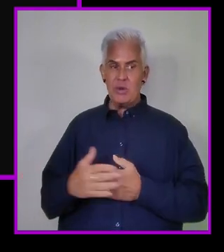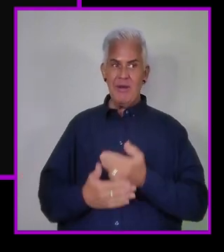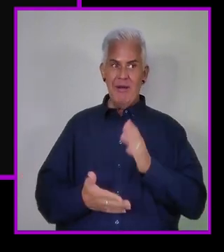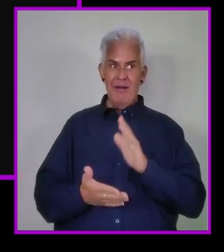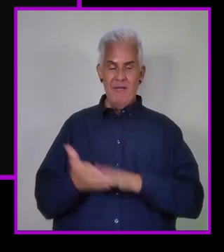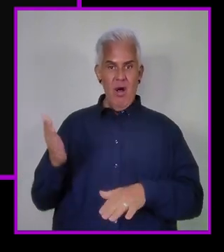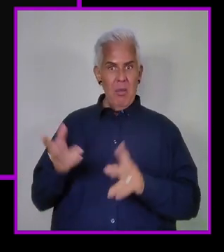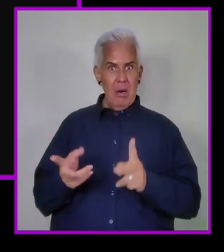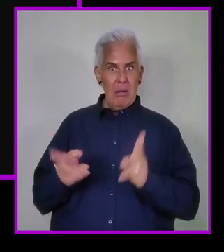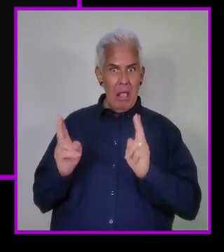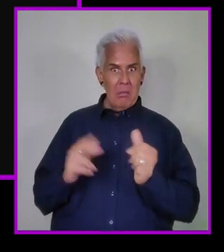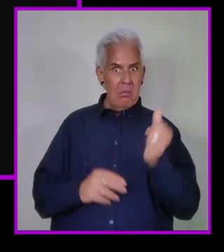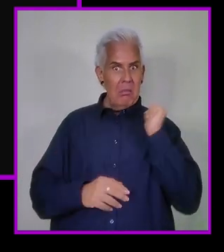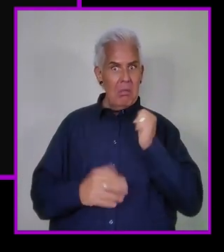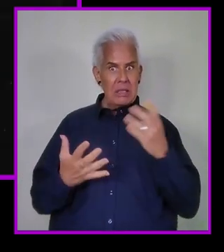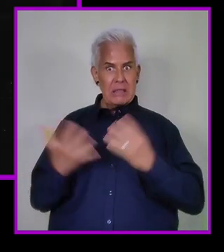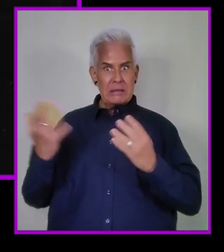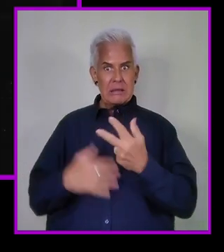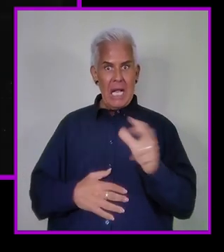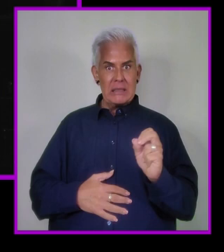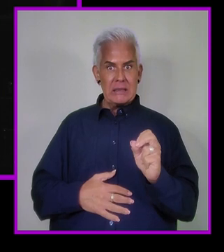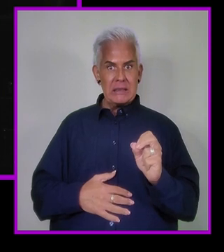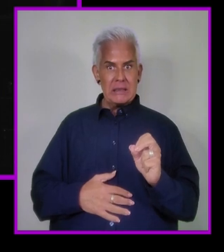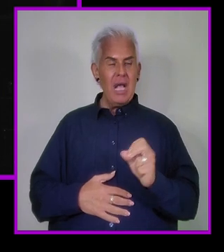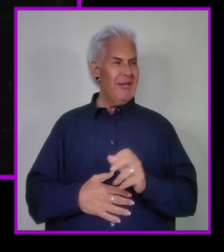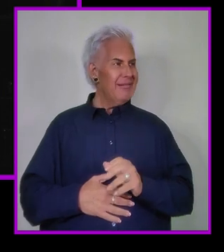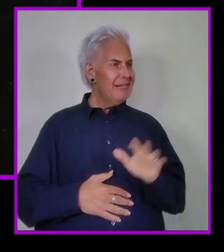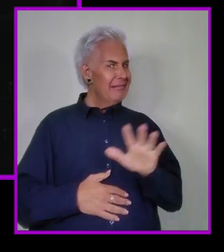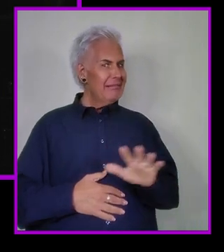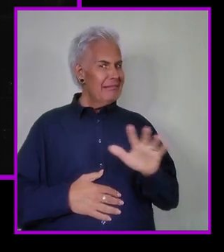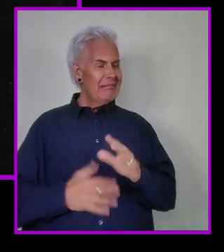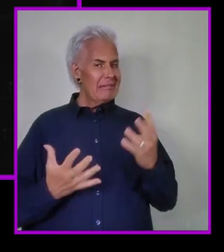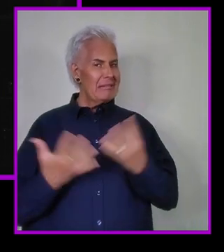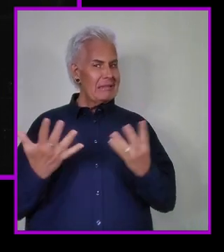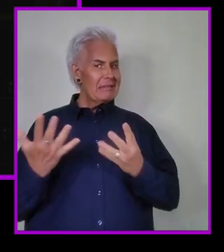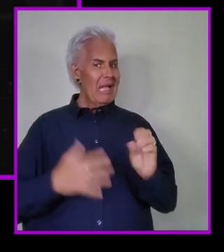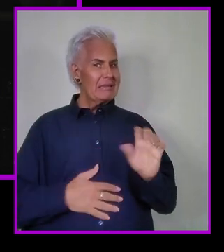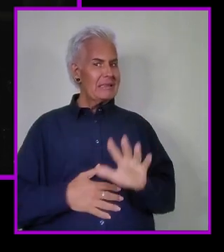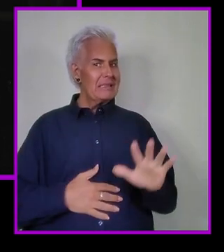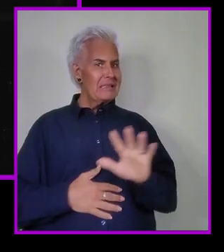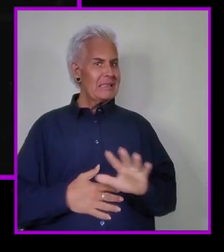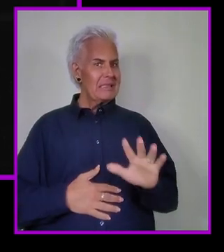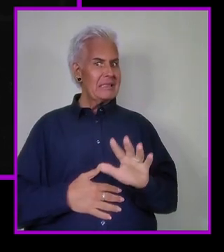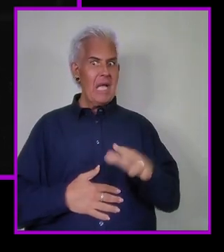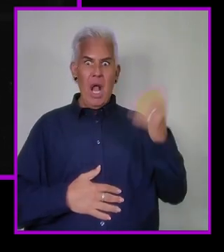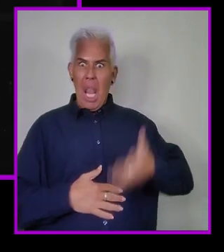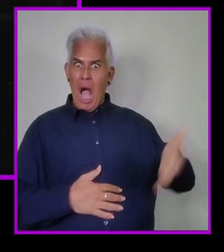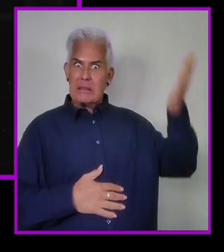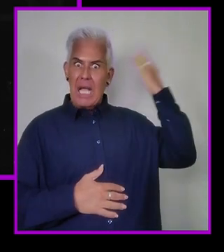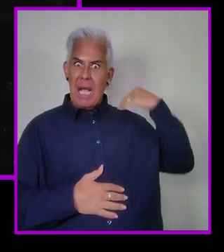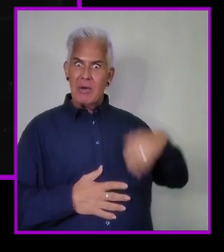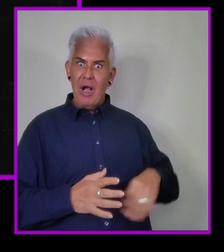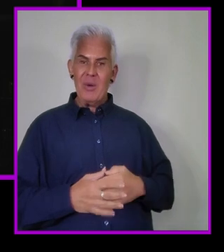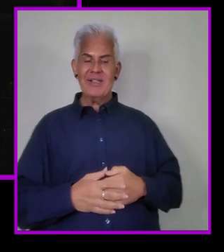from, I assume was from the 80s? 90s? About 1990, I think. Yeah. Okay. A long time ago. A